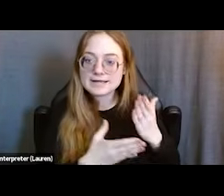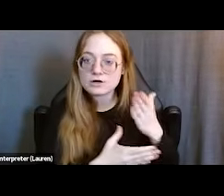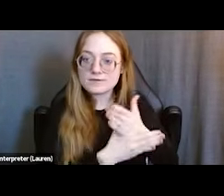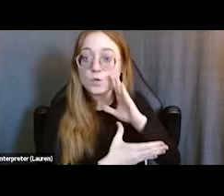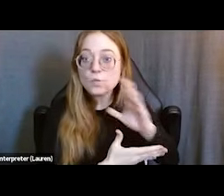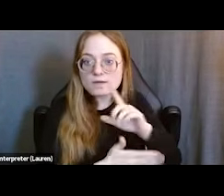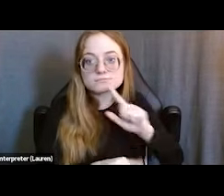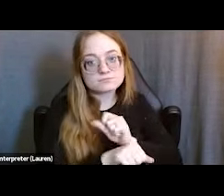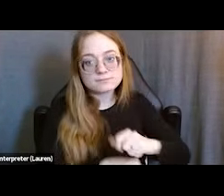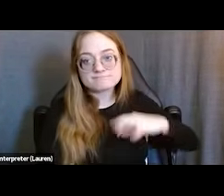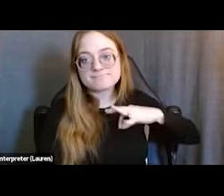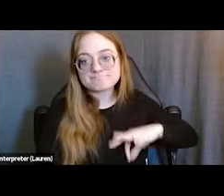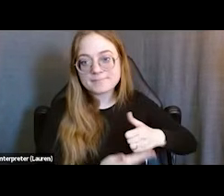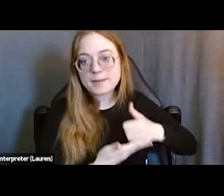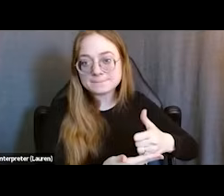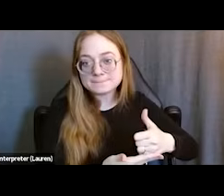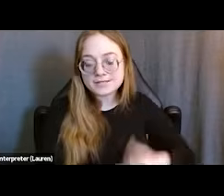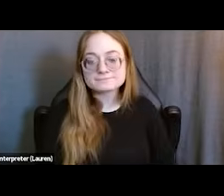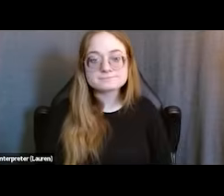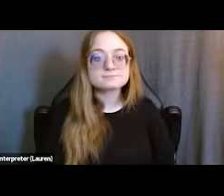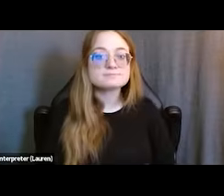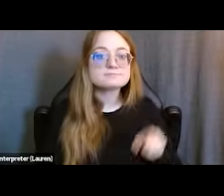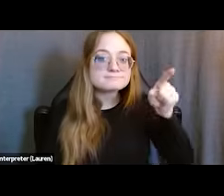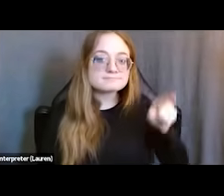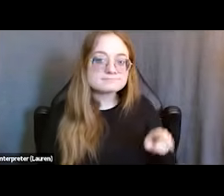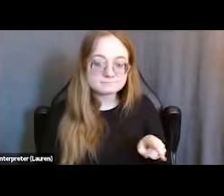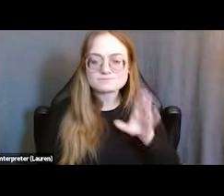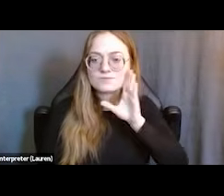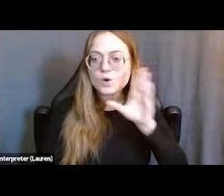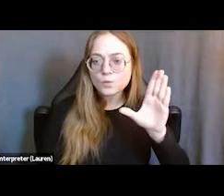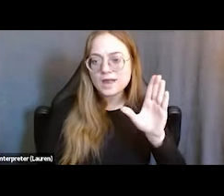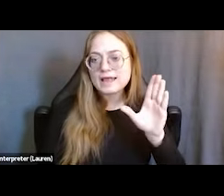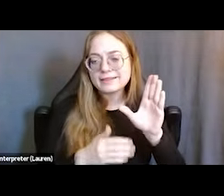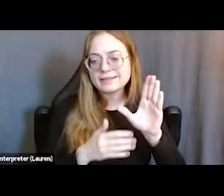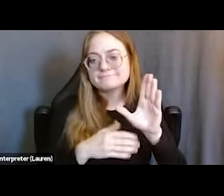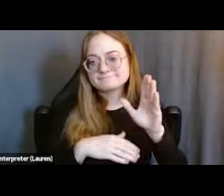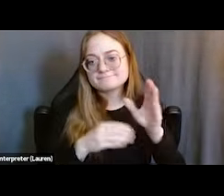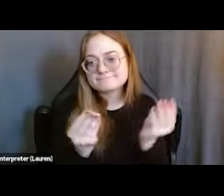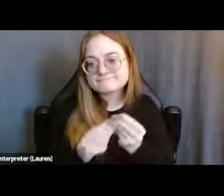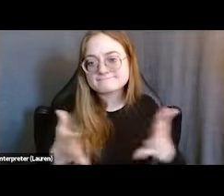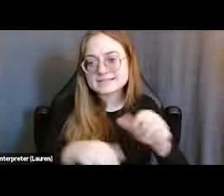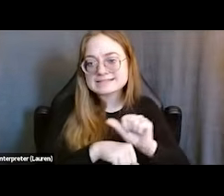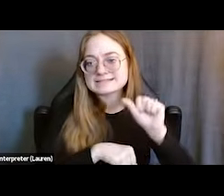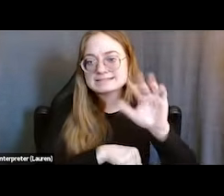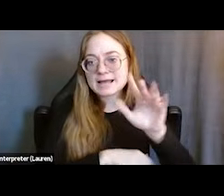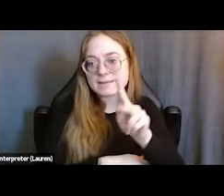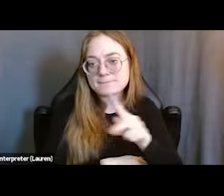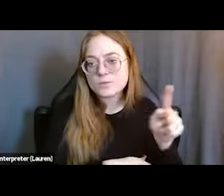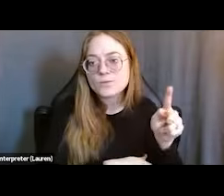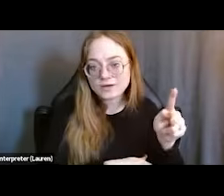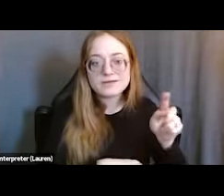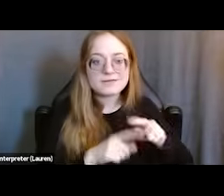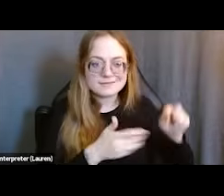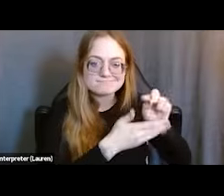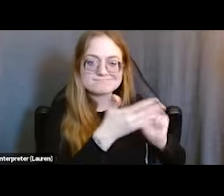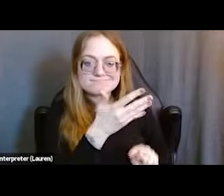helpful. These are some, they'll be in the PowerPoint that I know will be available. We have a TA Telegram. There's a